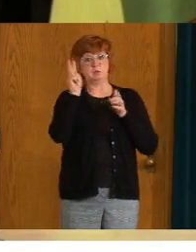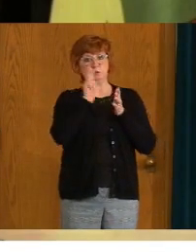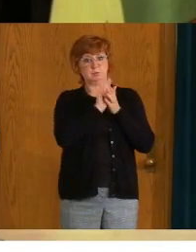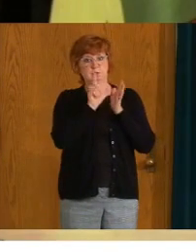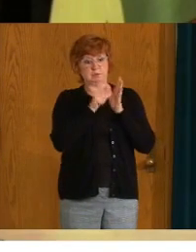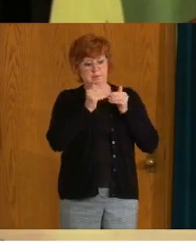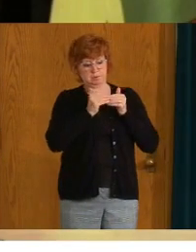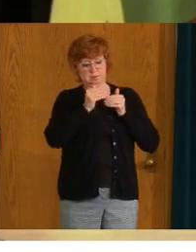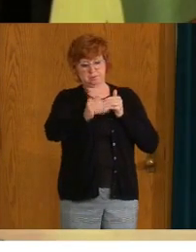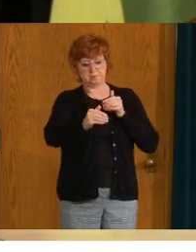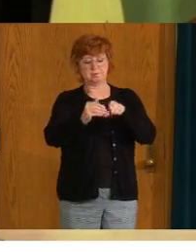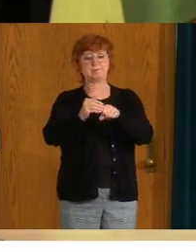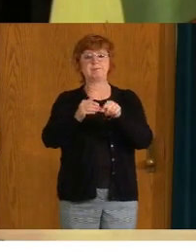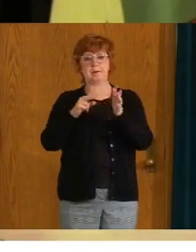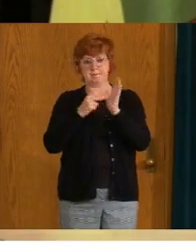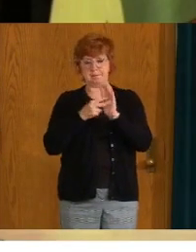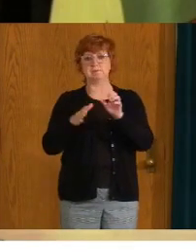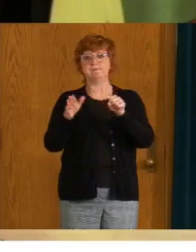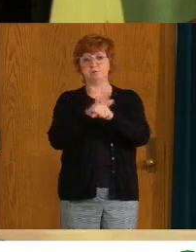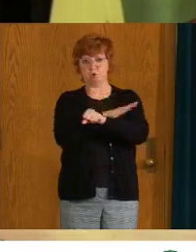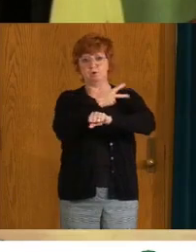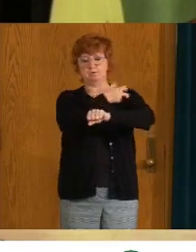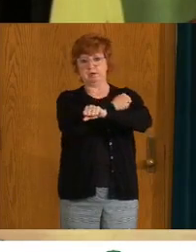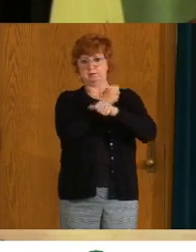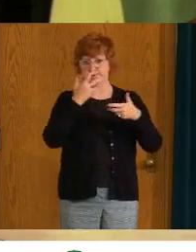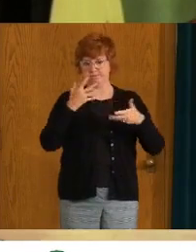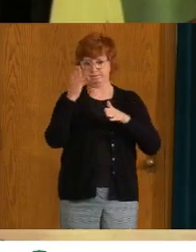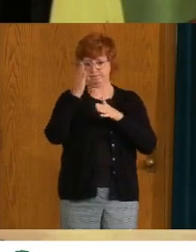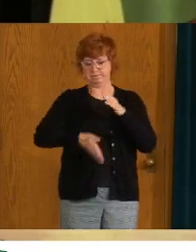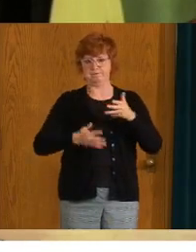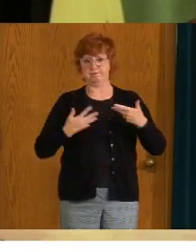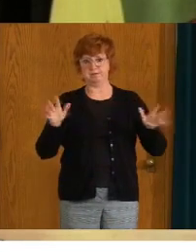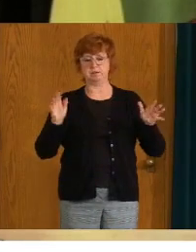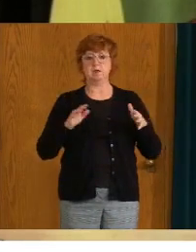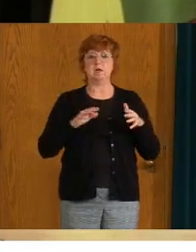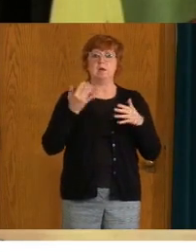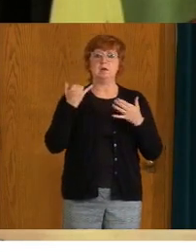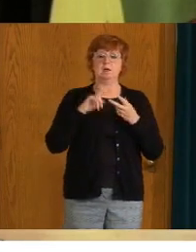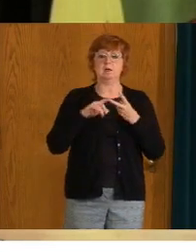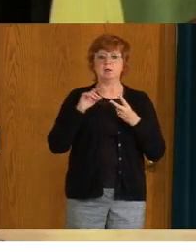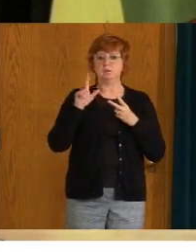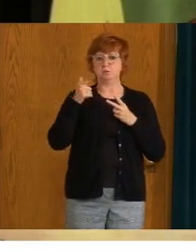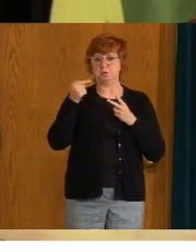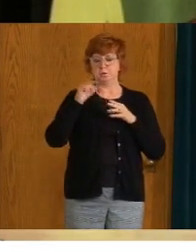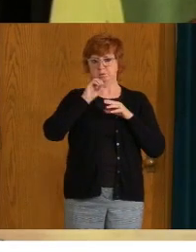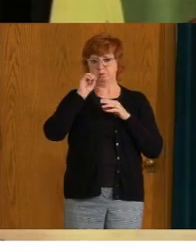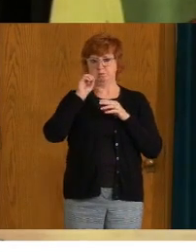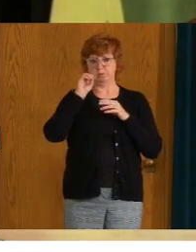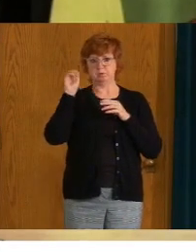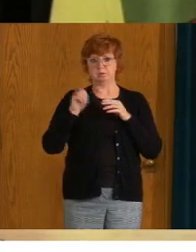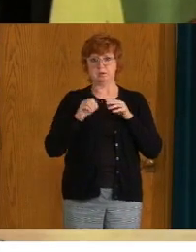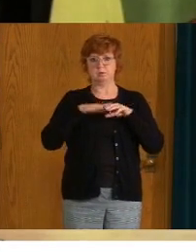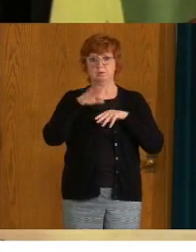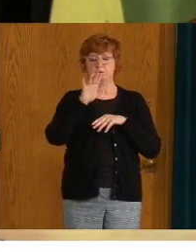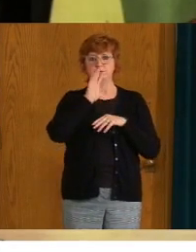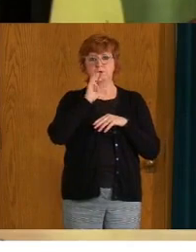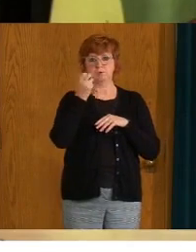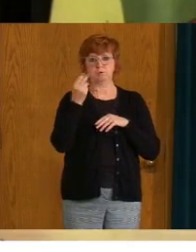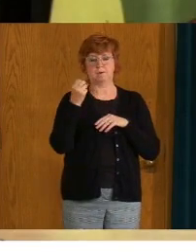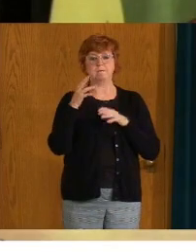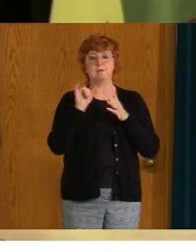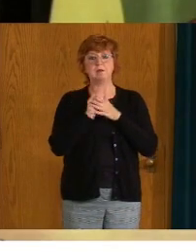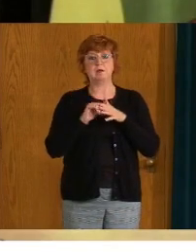fully vaccinated. In fact, 21% of everyone over the age of 12 has now received their second shot. This is a very strong